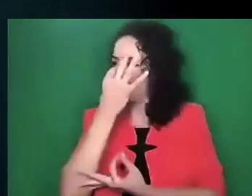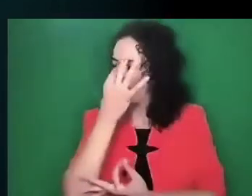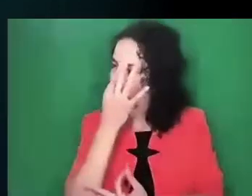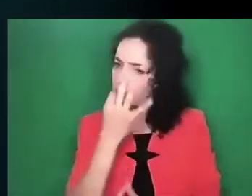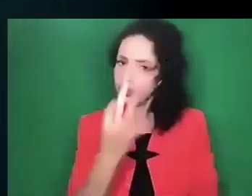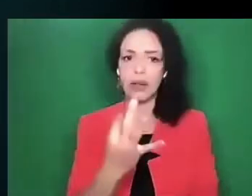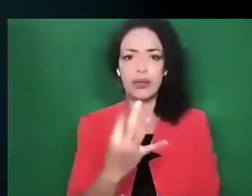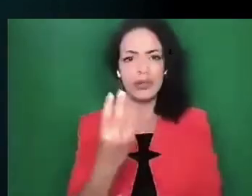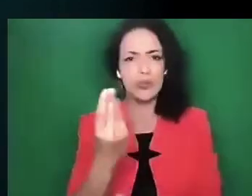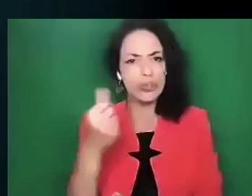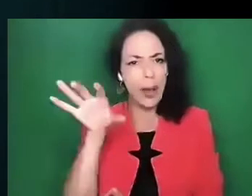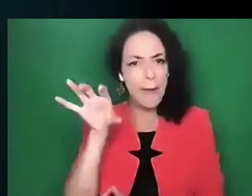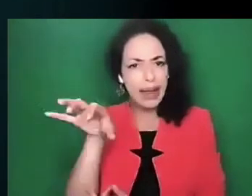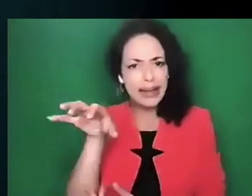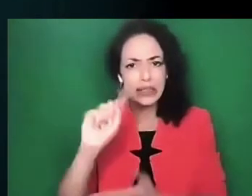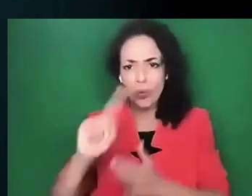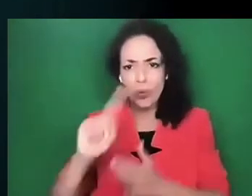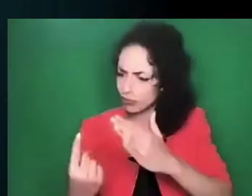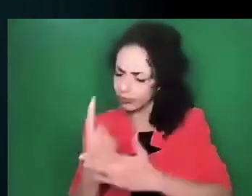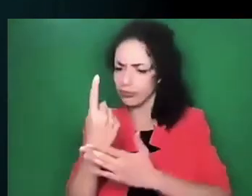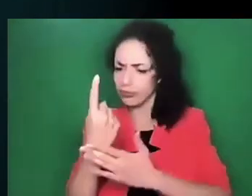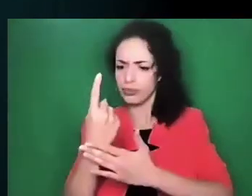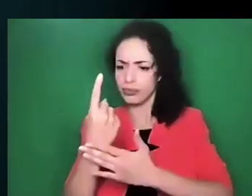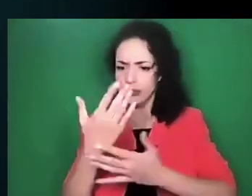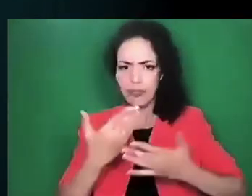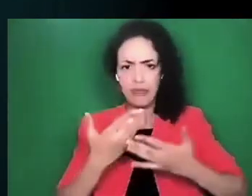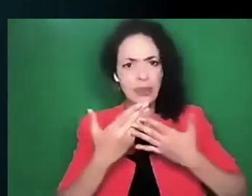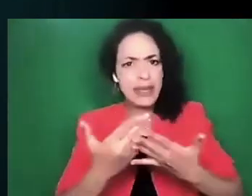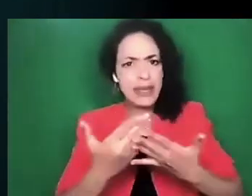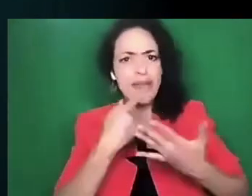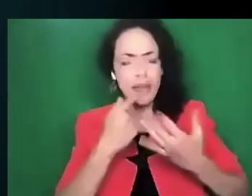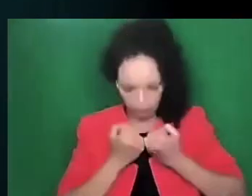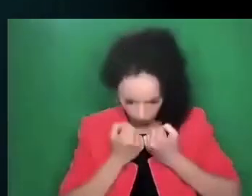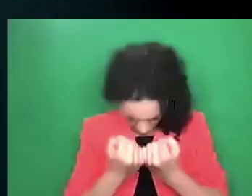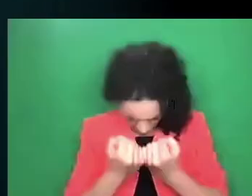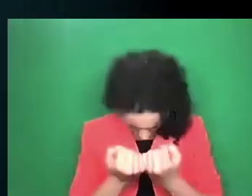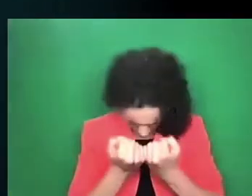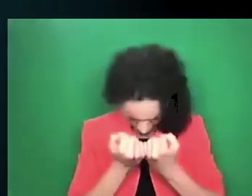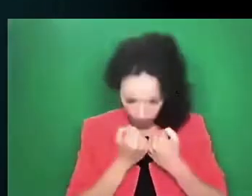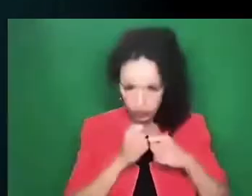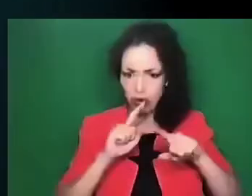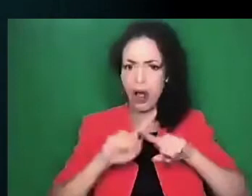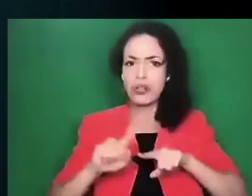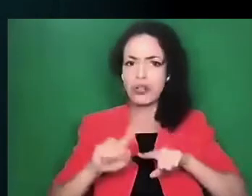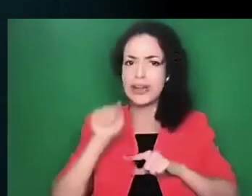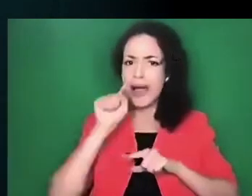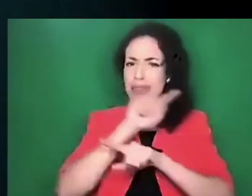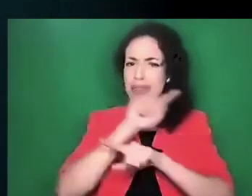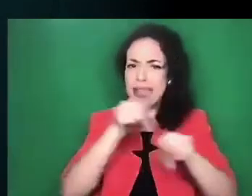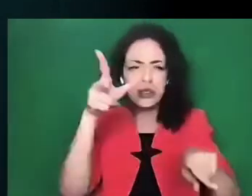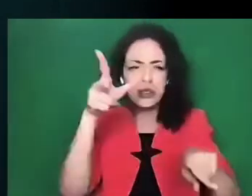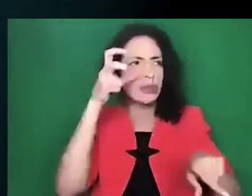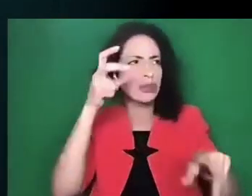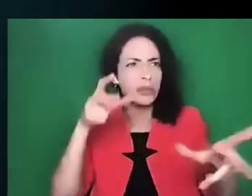instances that offer a reflection of ourselves. And such impressions enable us to feel grounded through the remnants of